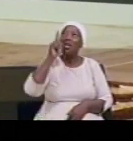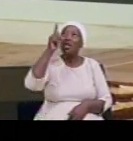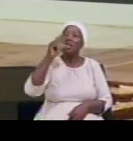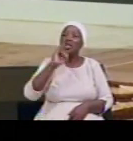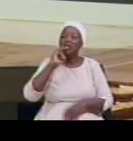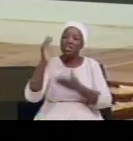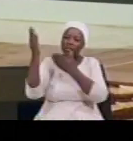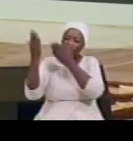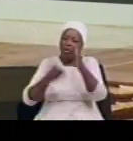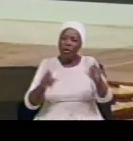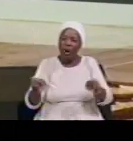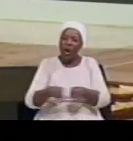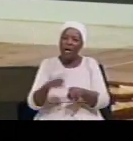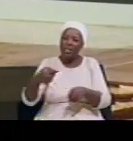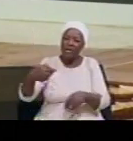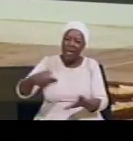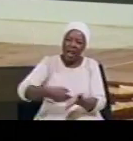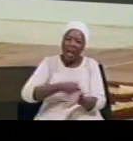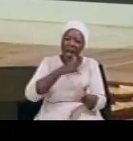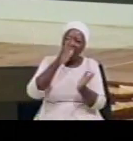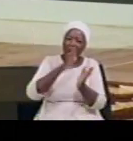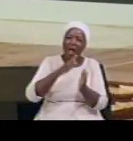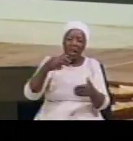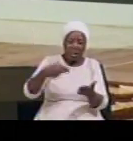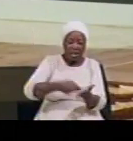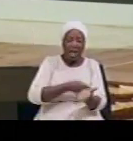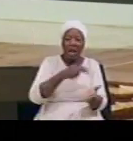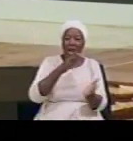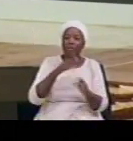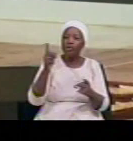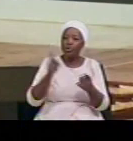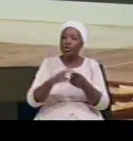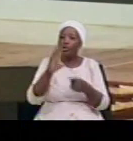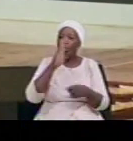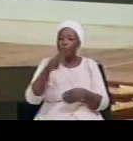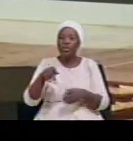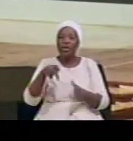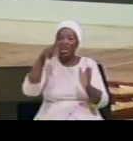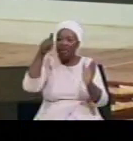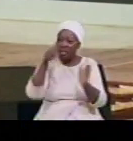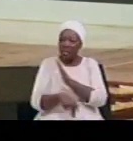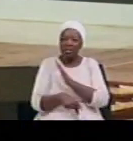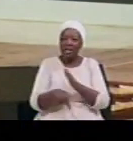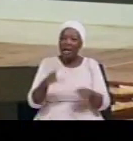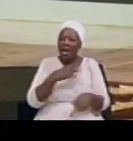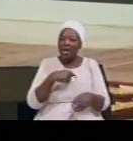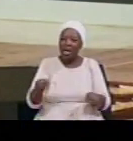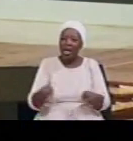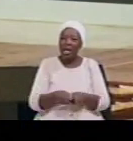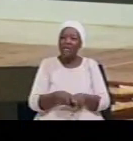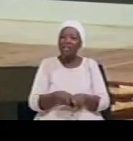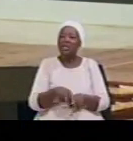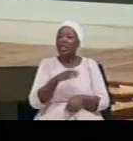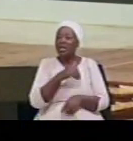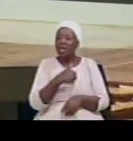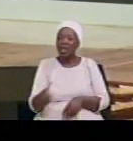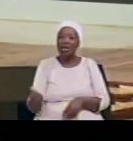the slaughter, and as a sheep before her shearers is